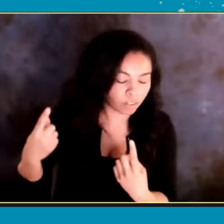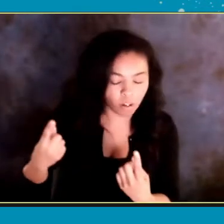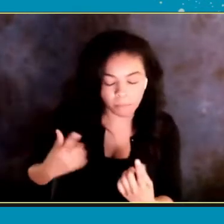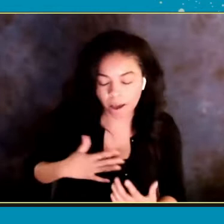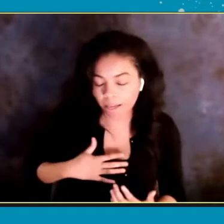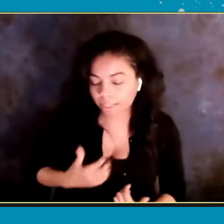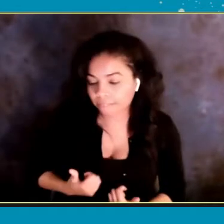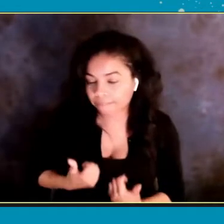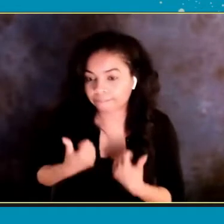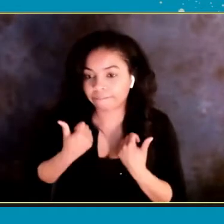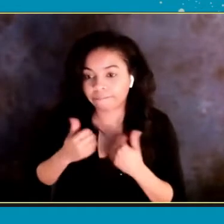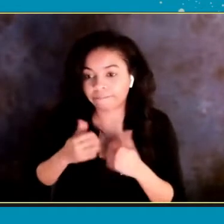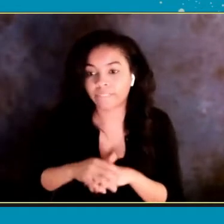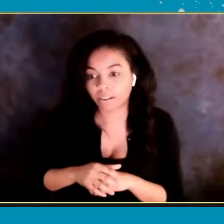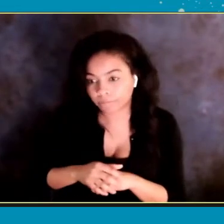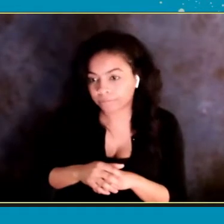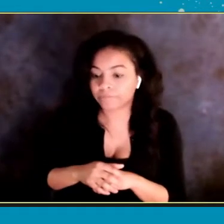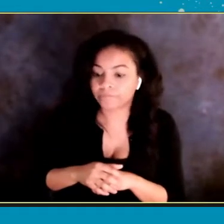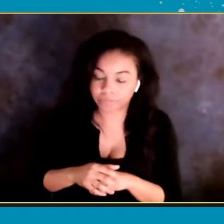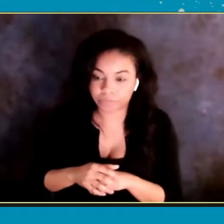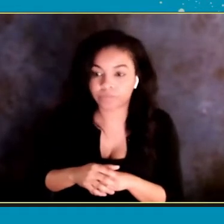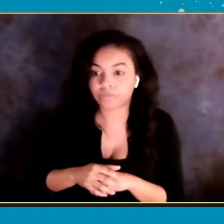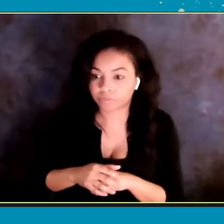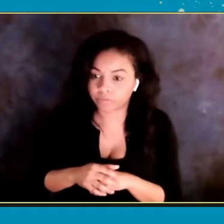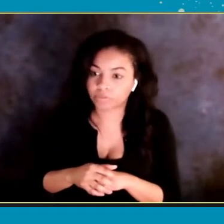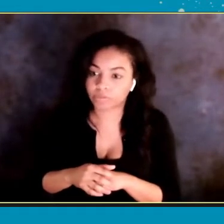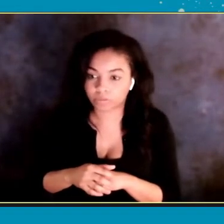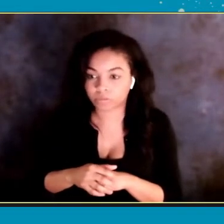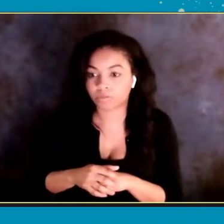my life.